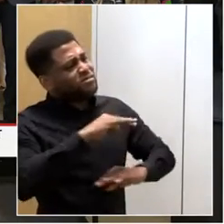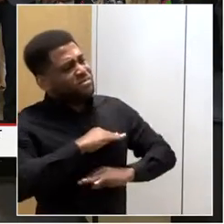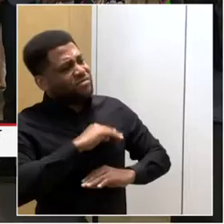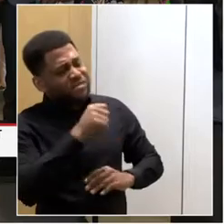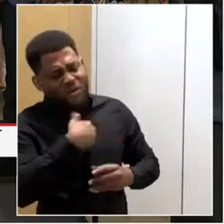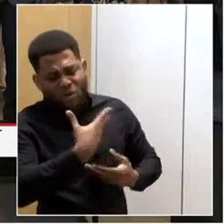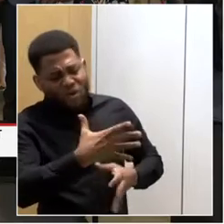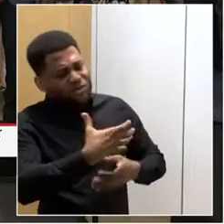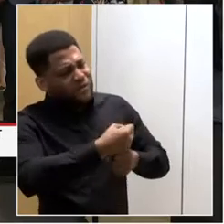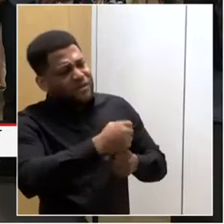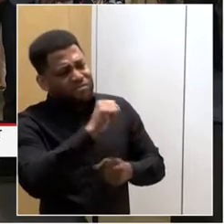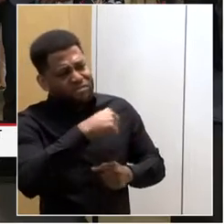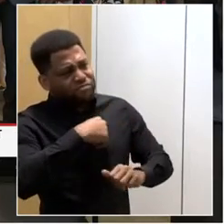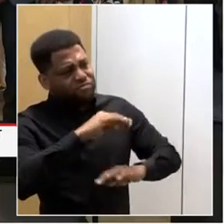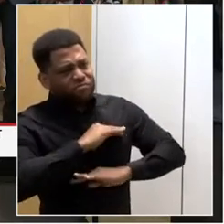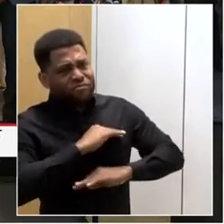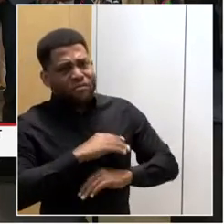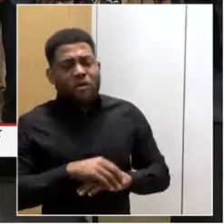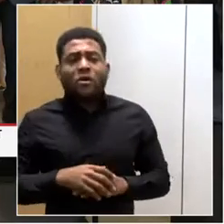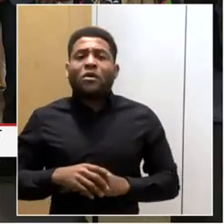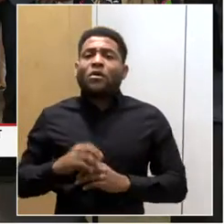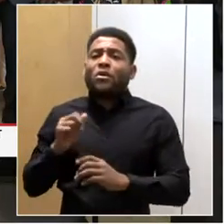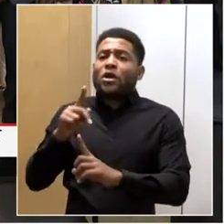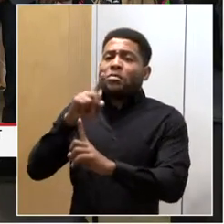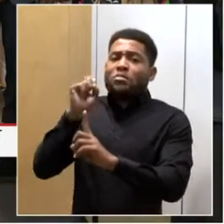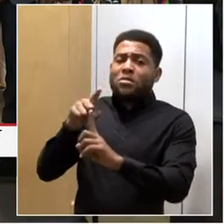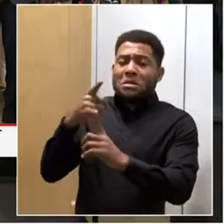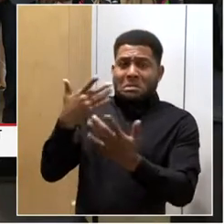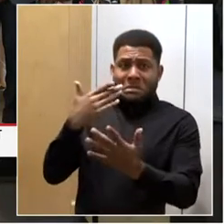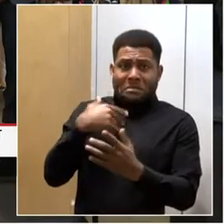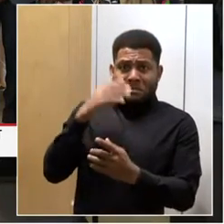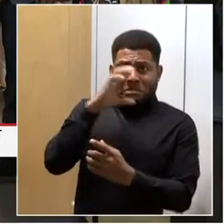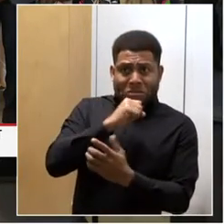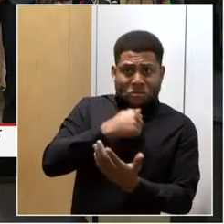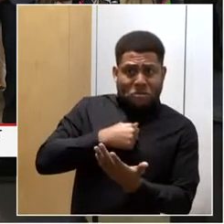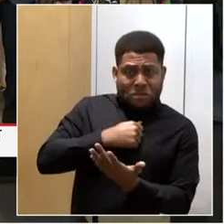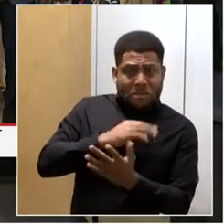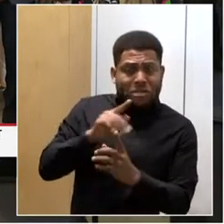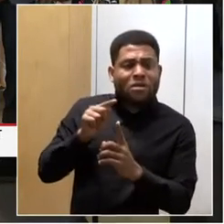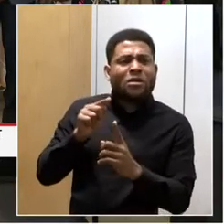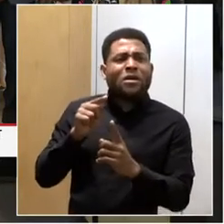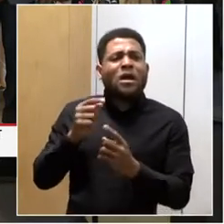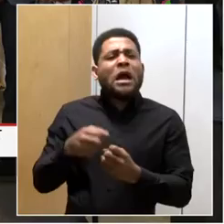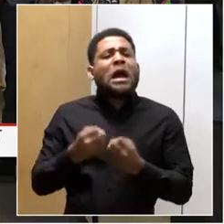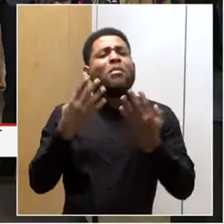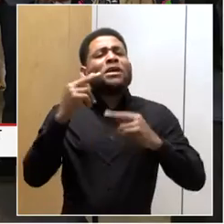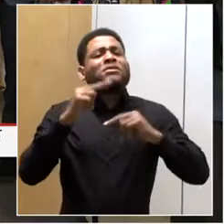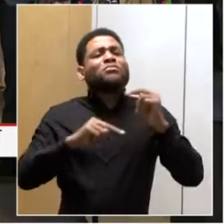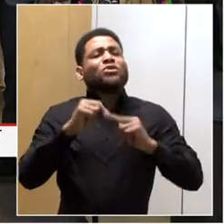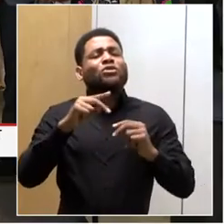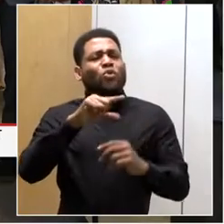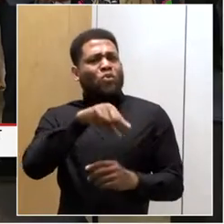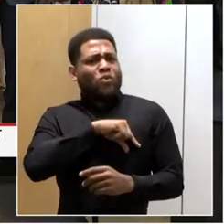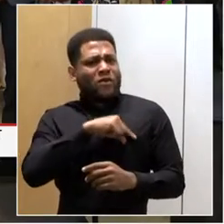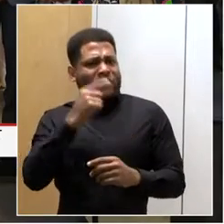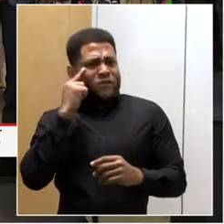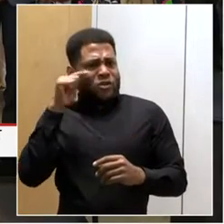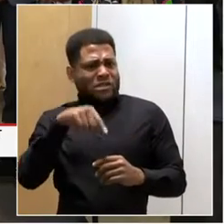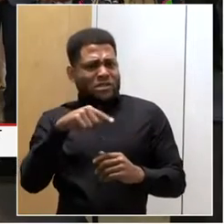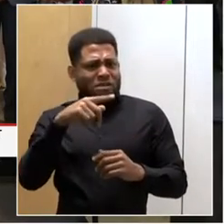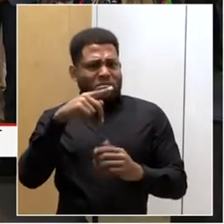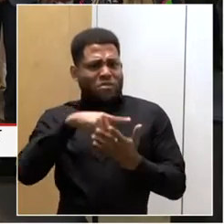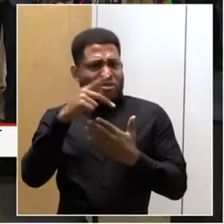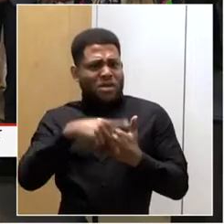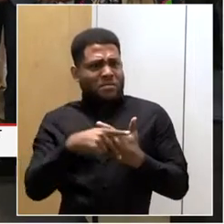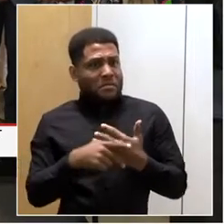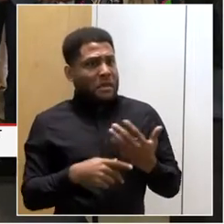And forgive me if I missed this. How many vacant properties are we talking about that's eligible for this program? I don't have a count of that. I